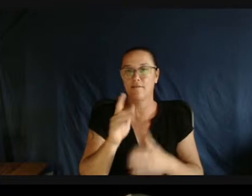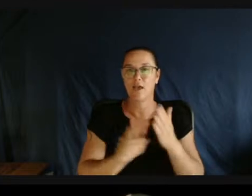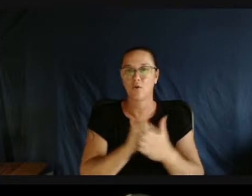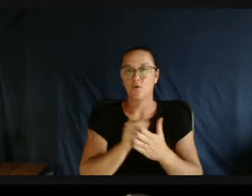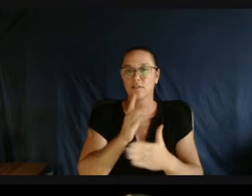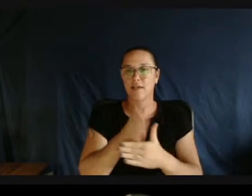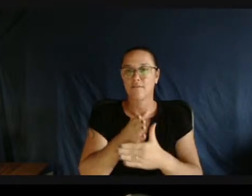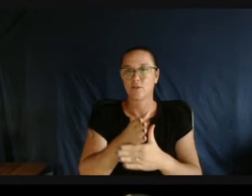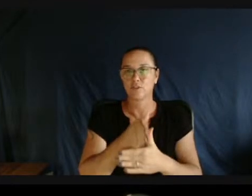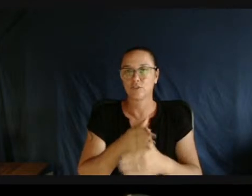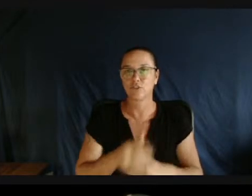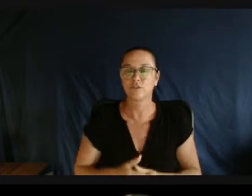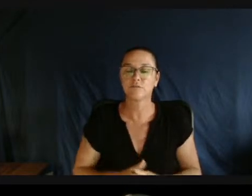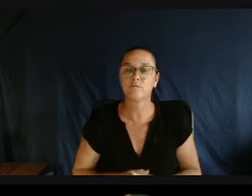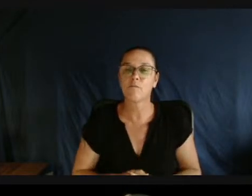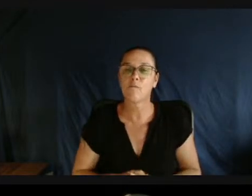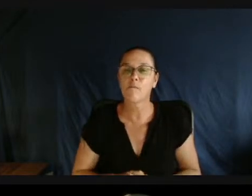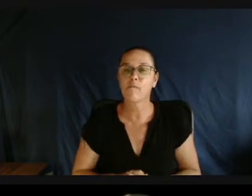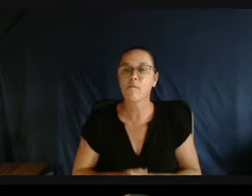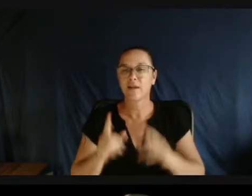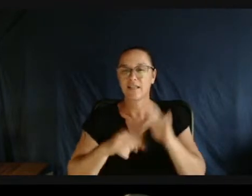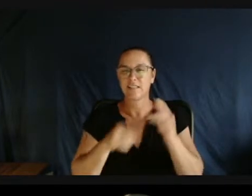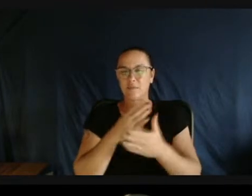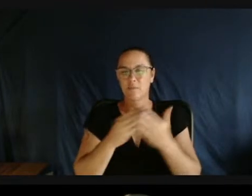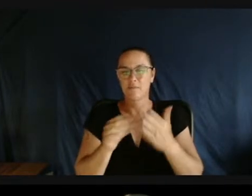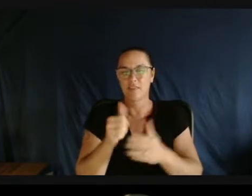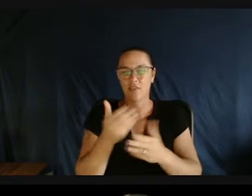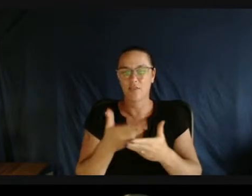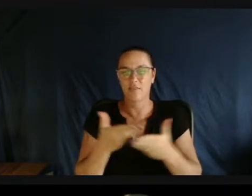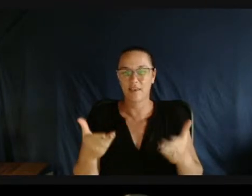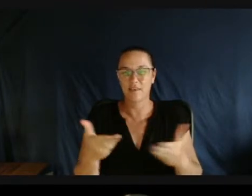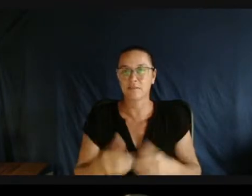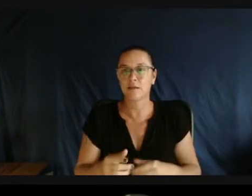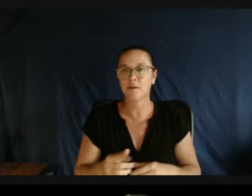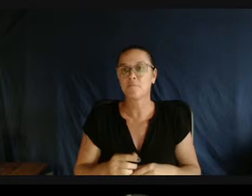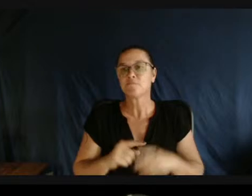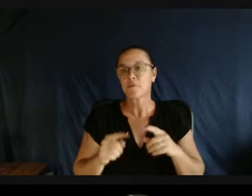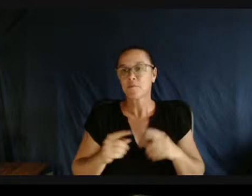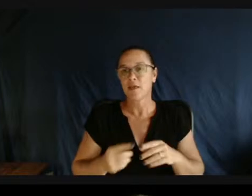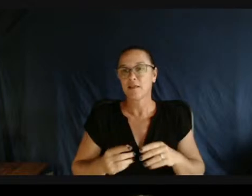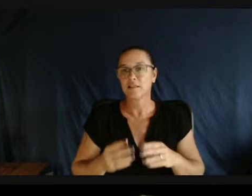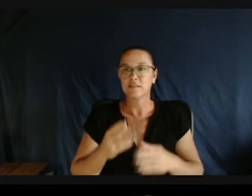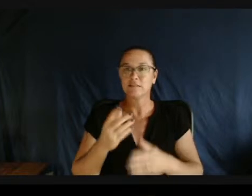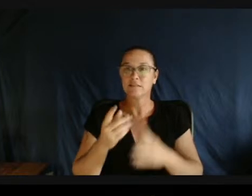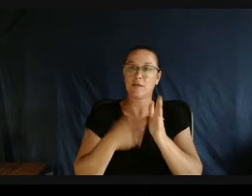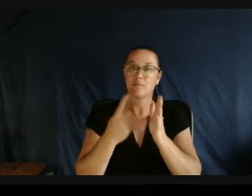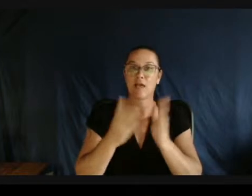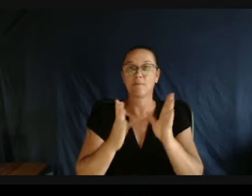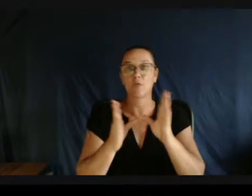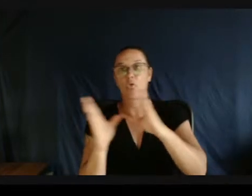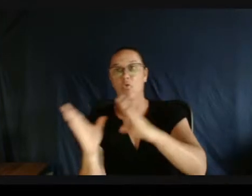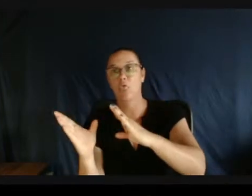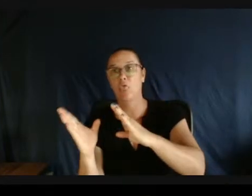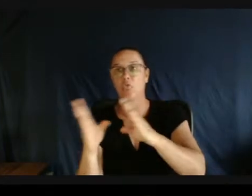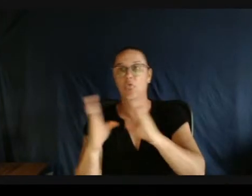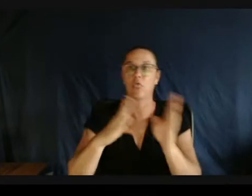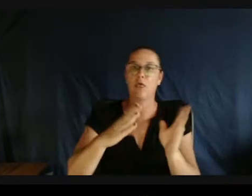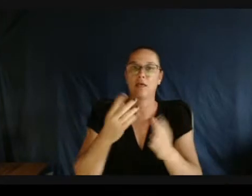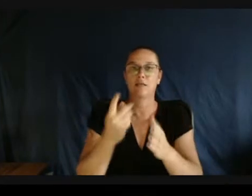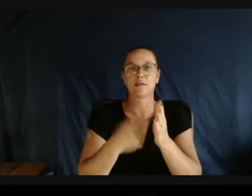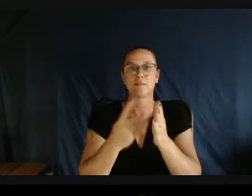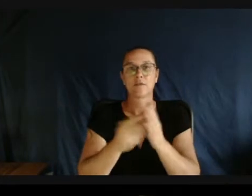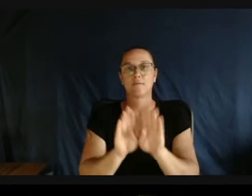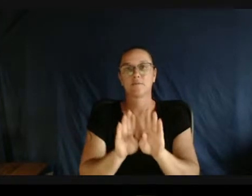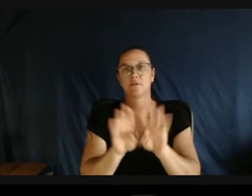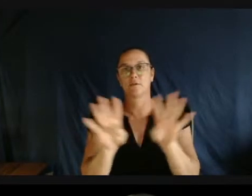skip over some of this other stuff down in here. But you see fountains sometimes leaning over to the right. Sometimes they're more straight up. Sometimes they're fan-shaped